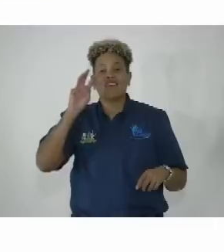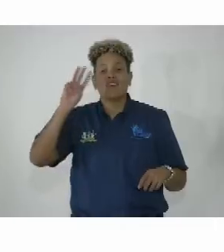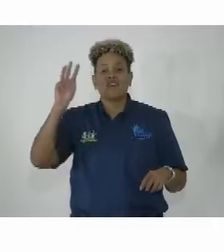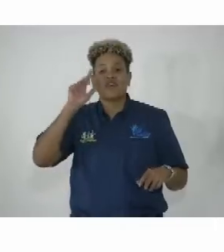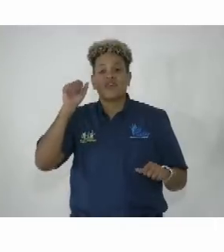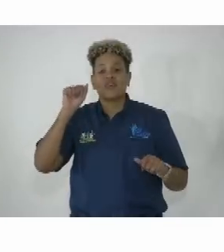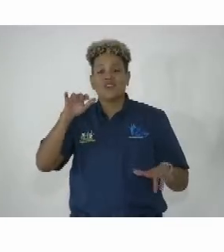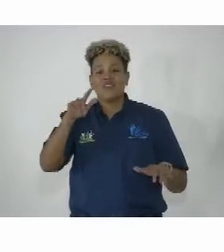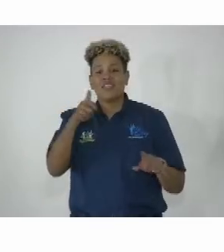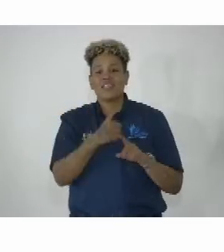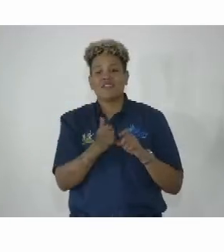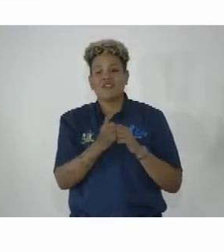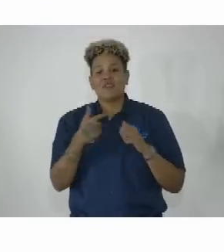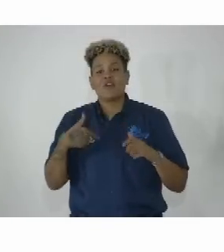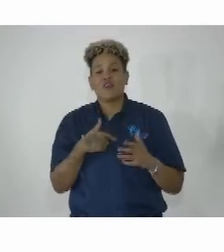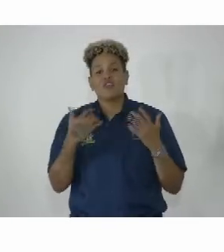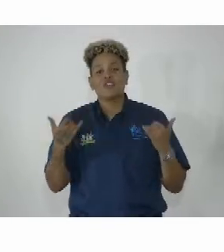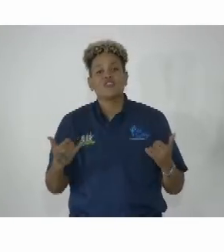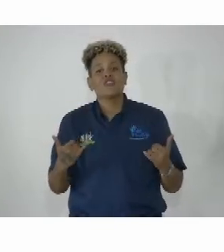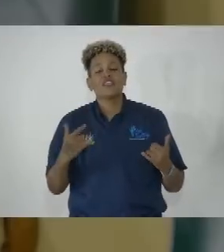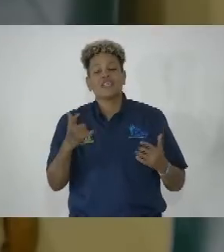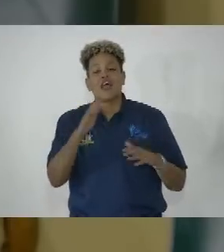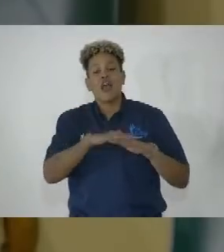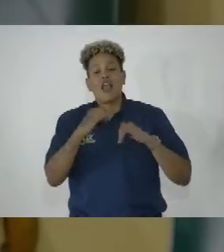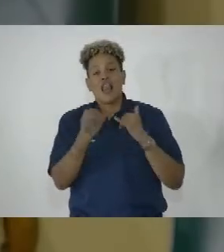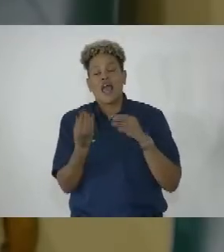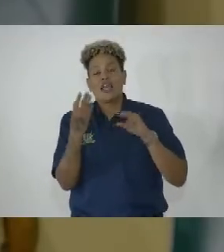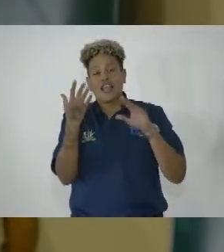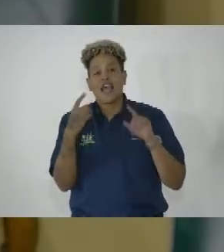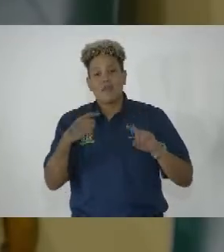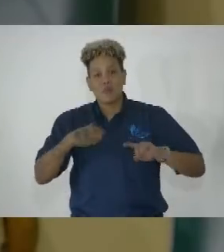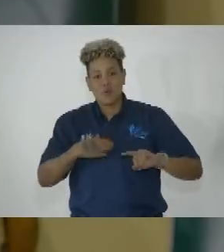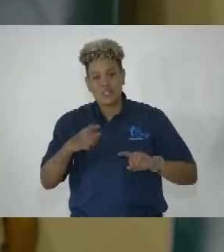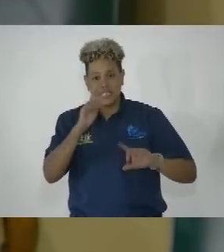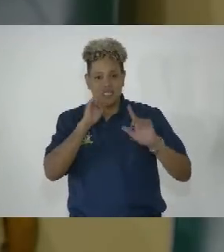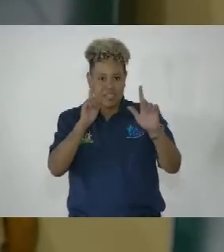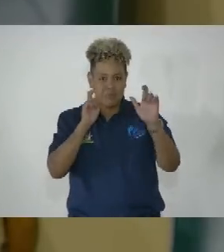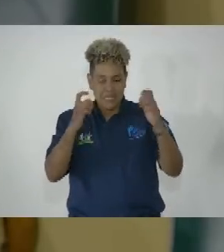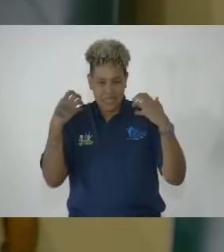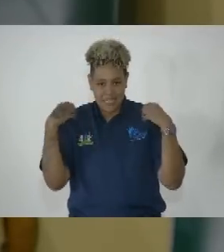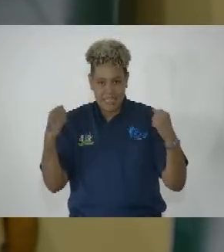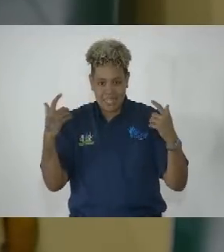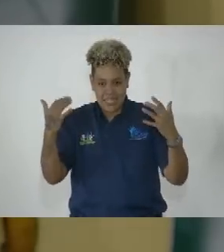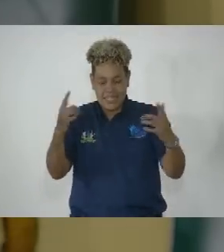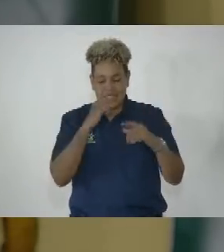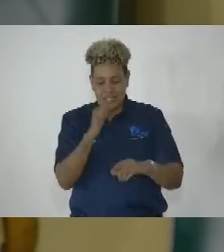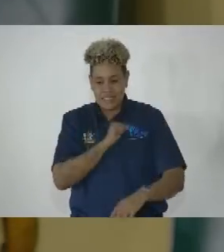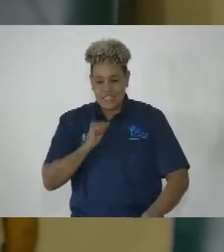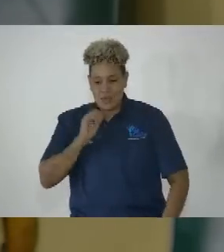gathering with us virtually. We wish you speedy healing, sir. Senator Brown, who also is not with